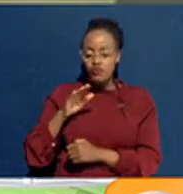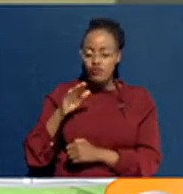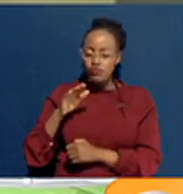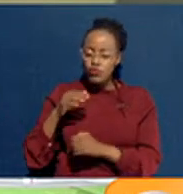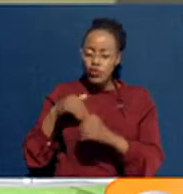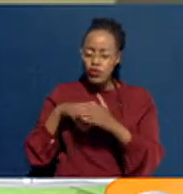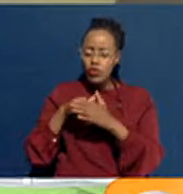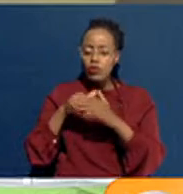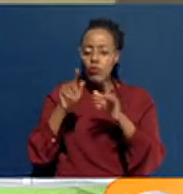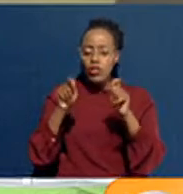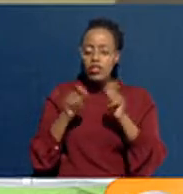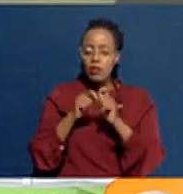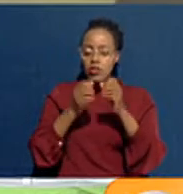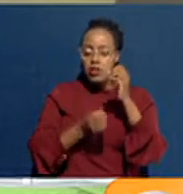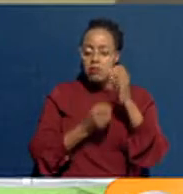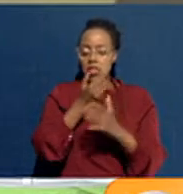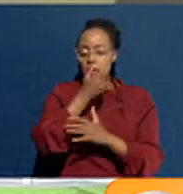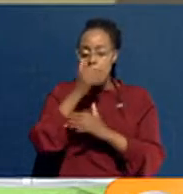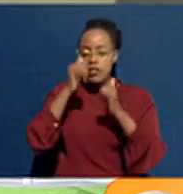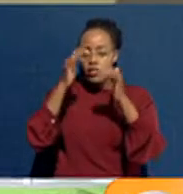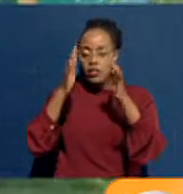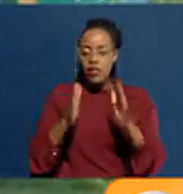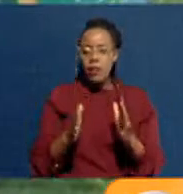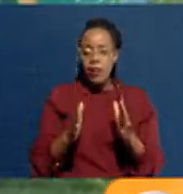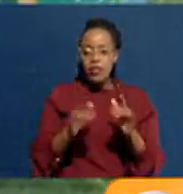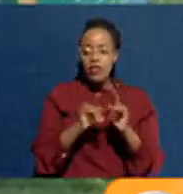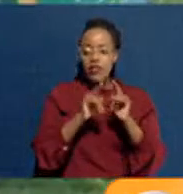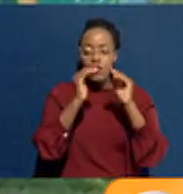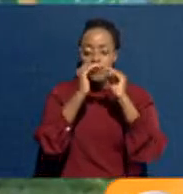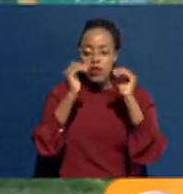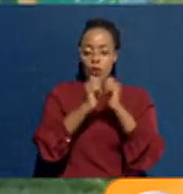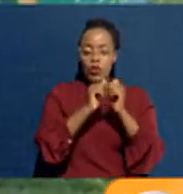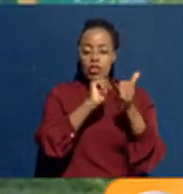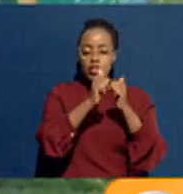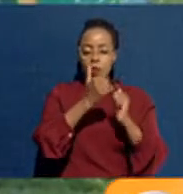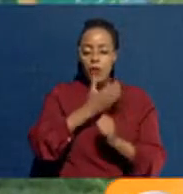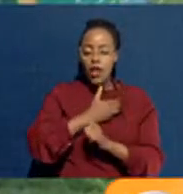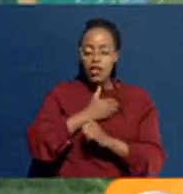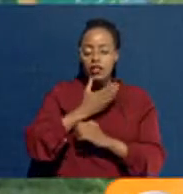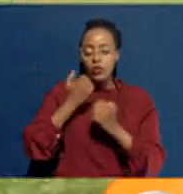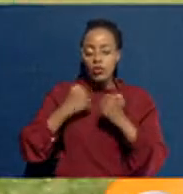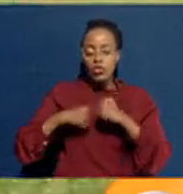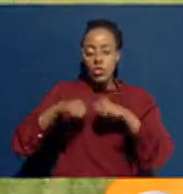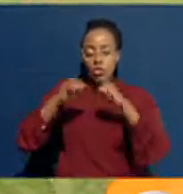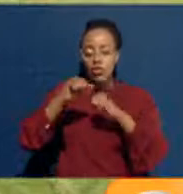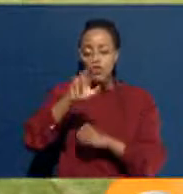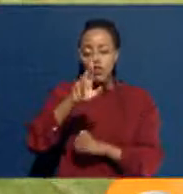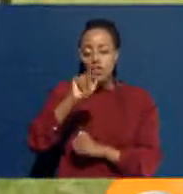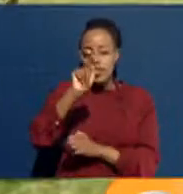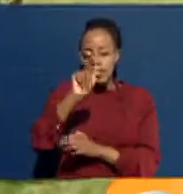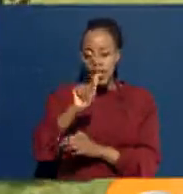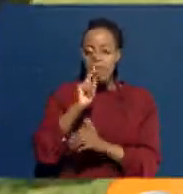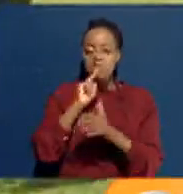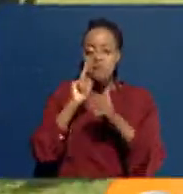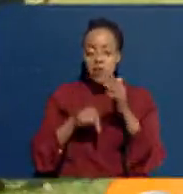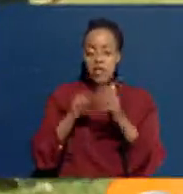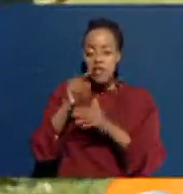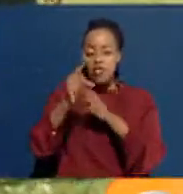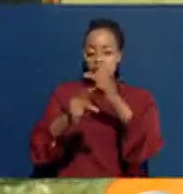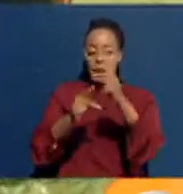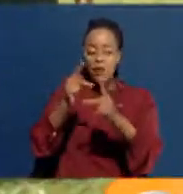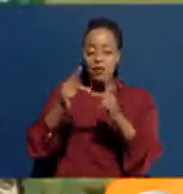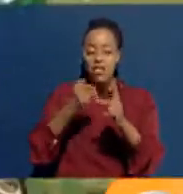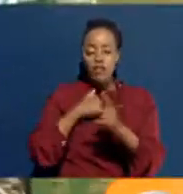of the best footballers in the country. The club's hierarchy, led by the Sports Council Committee Chairperson Richard Njoba, says they are in the process